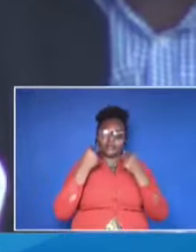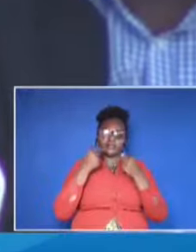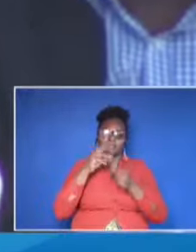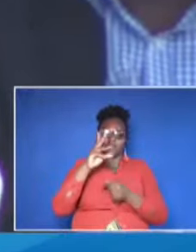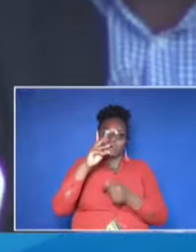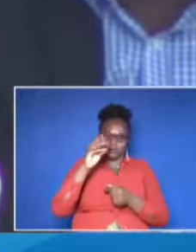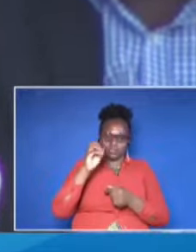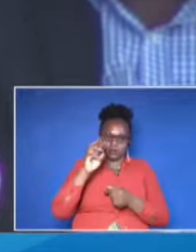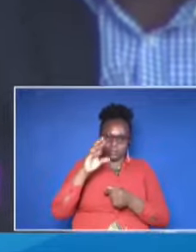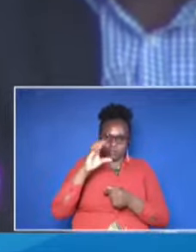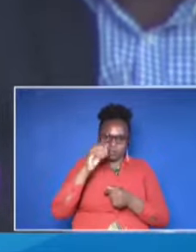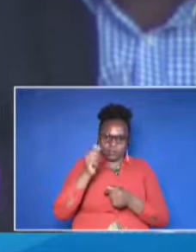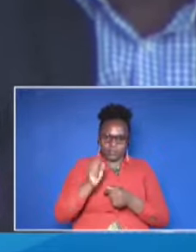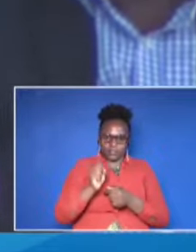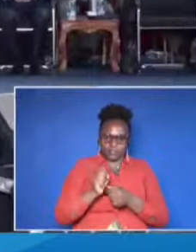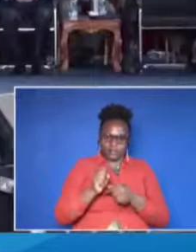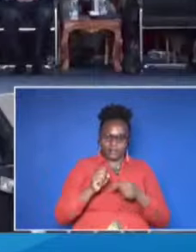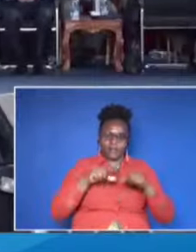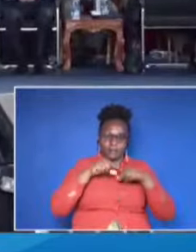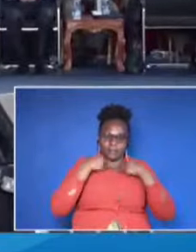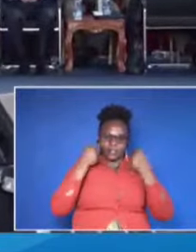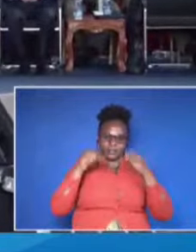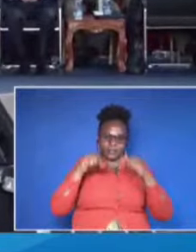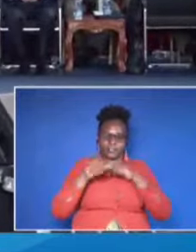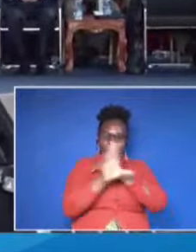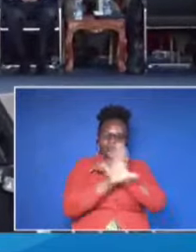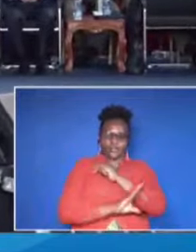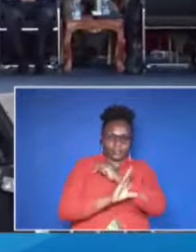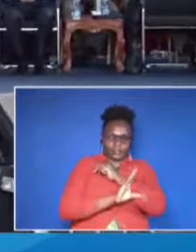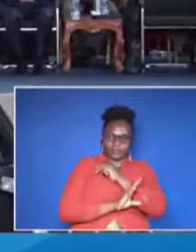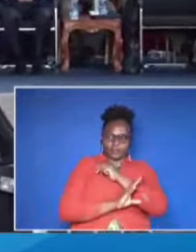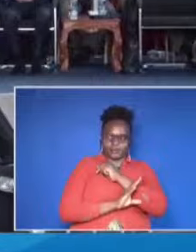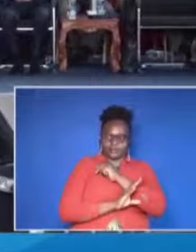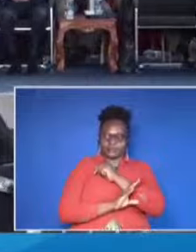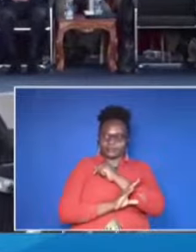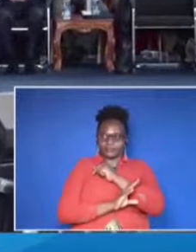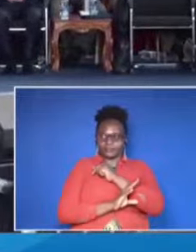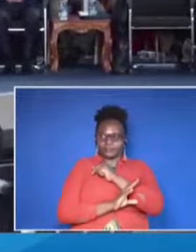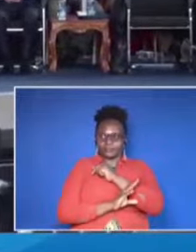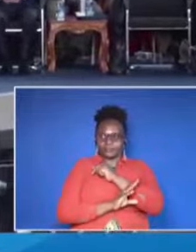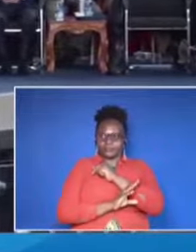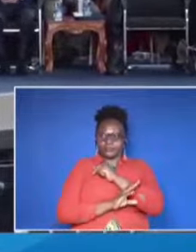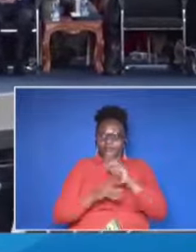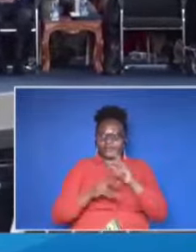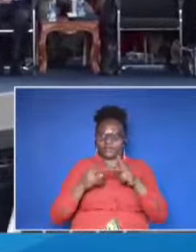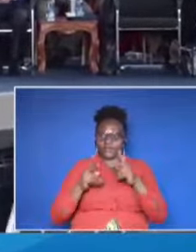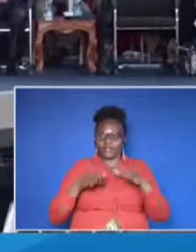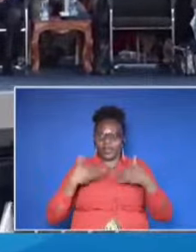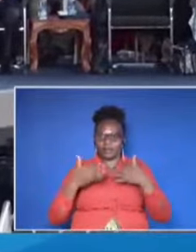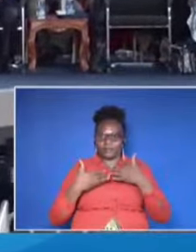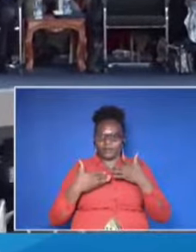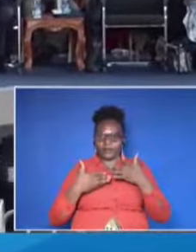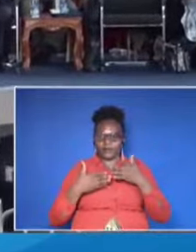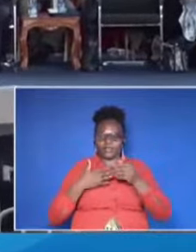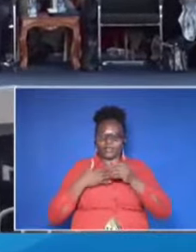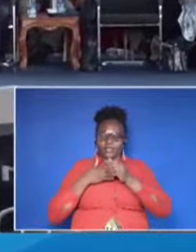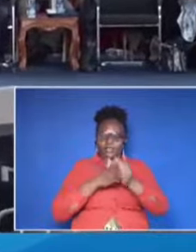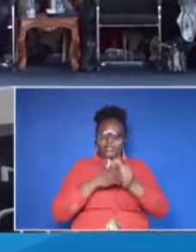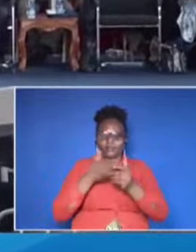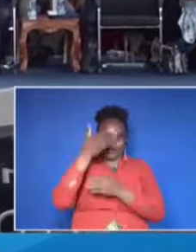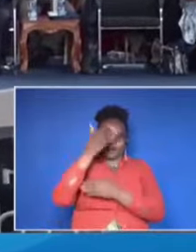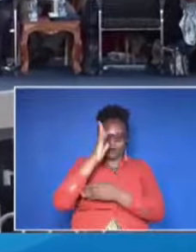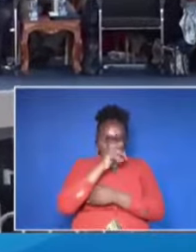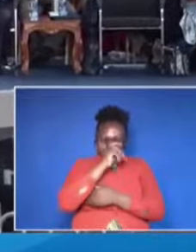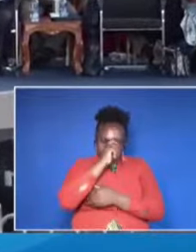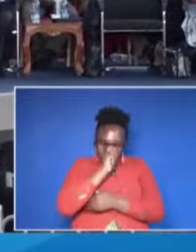do is a pastor in this Republic I'm so happy that we are being led by God